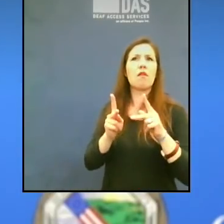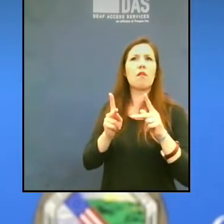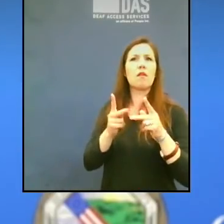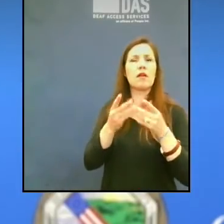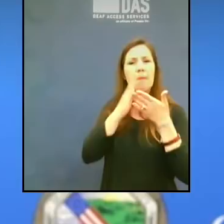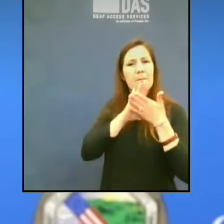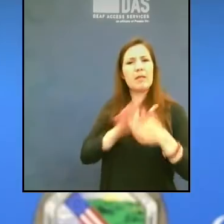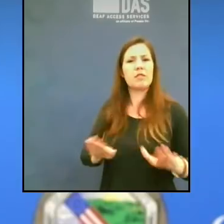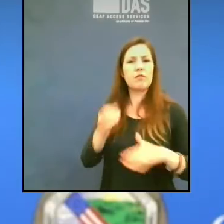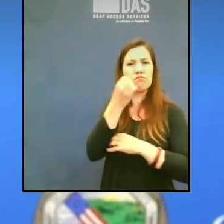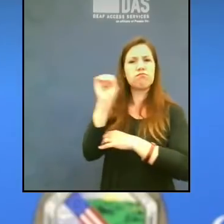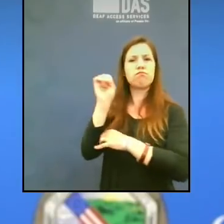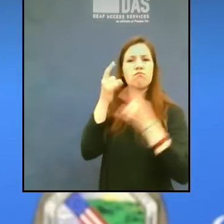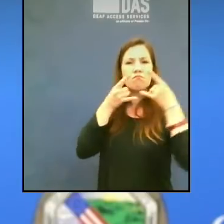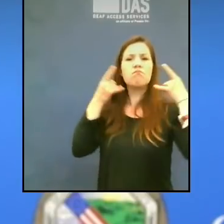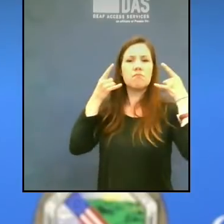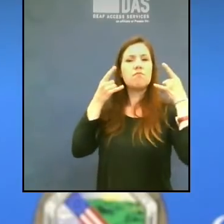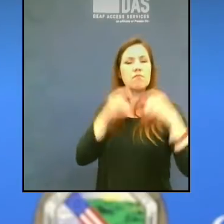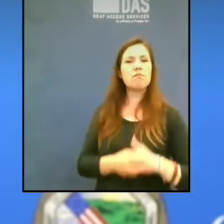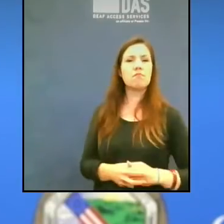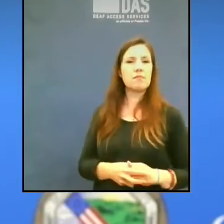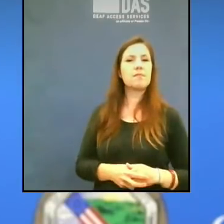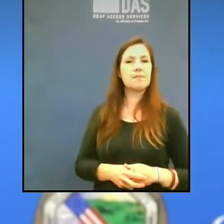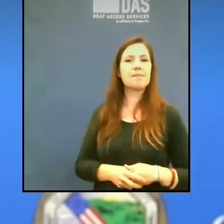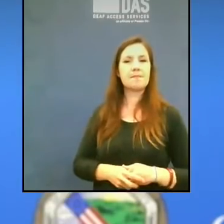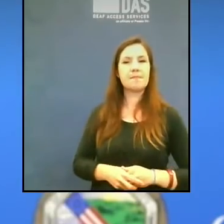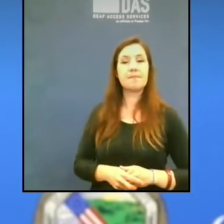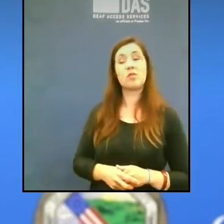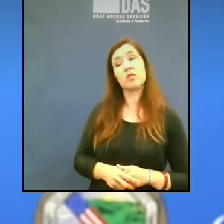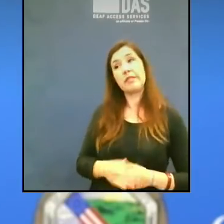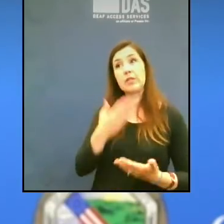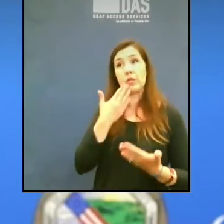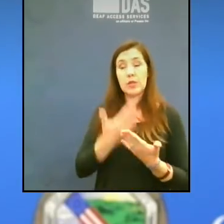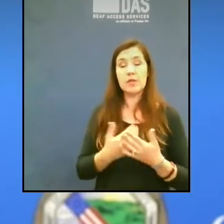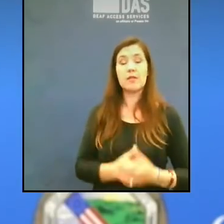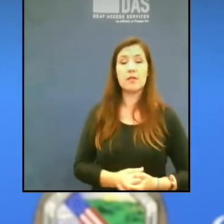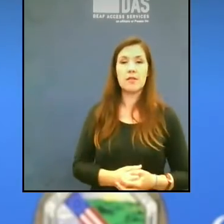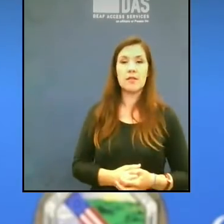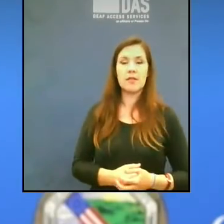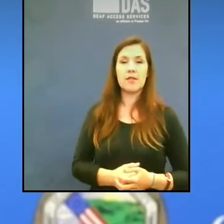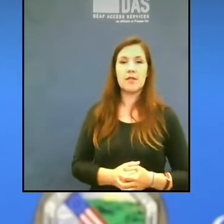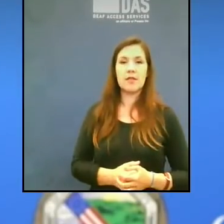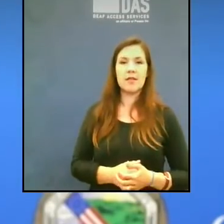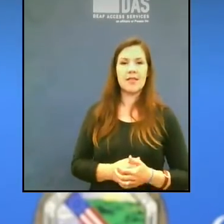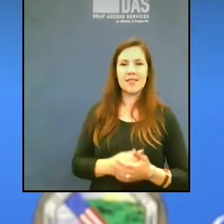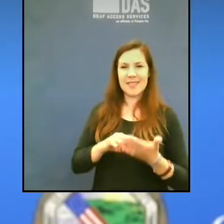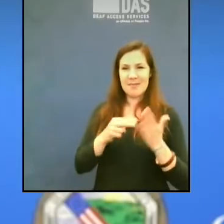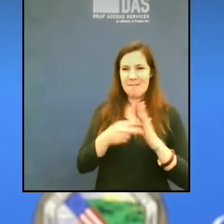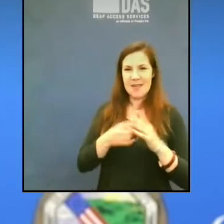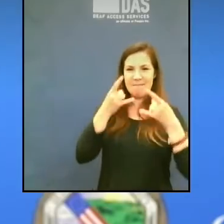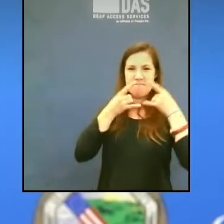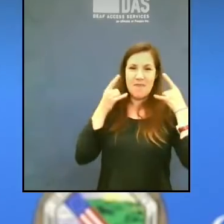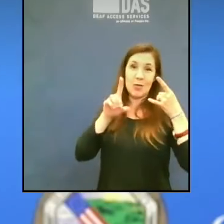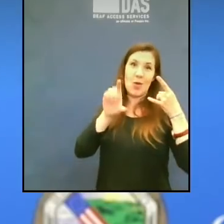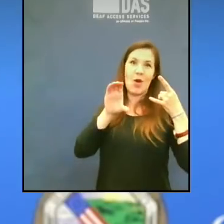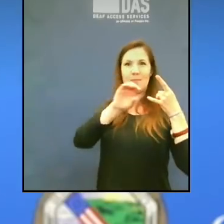peaceful protests are wearing masks. So that's a good sign, but that doesn't mean that the mask is 100% foolproof. Based